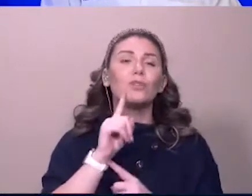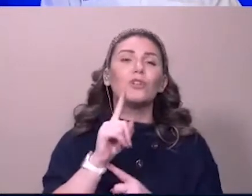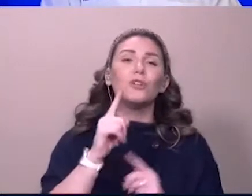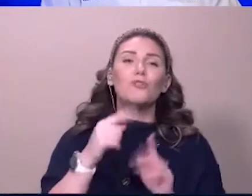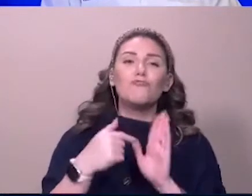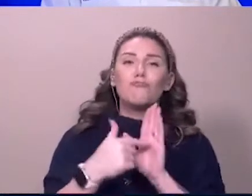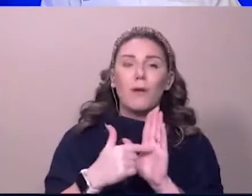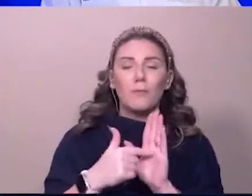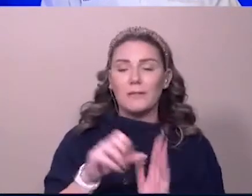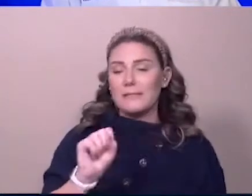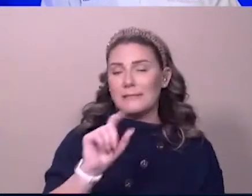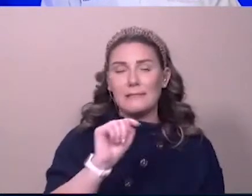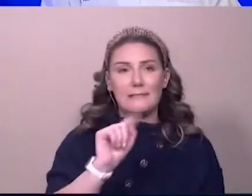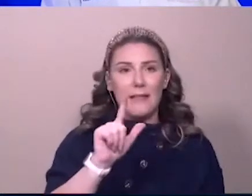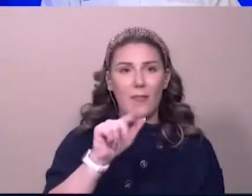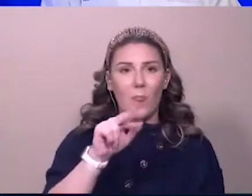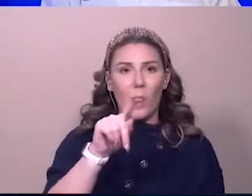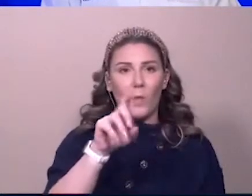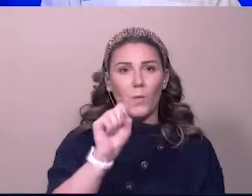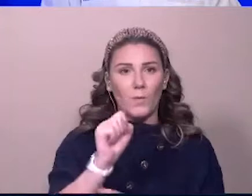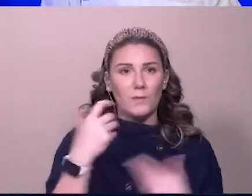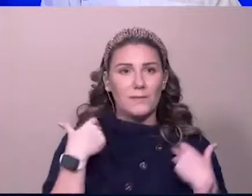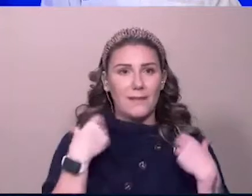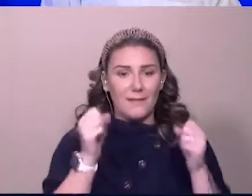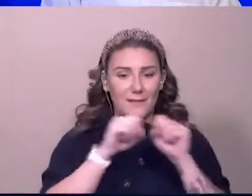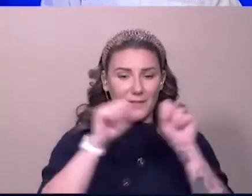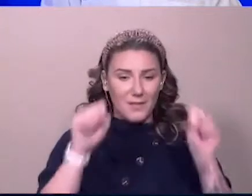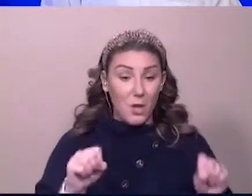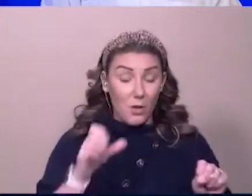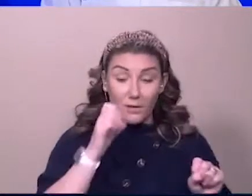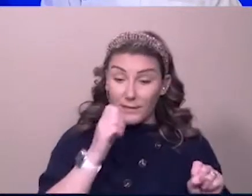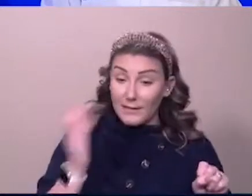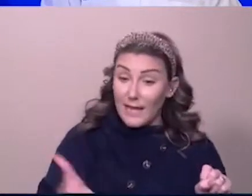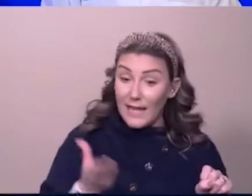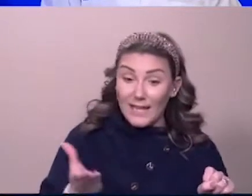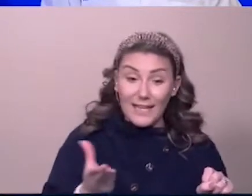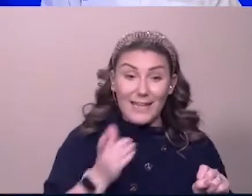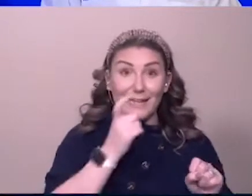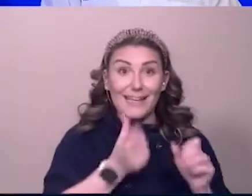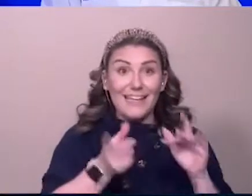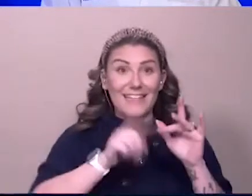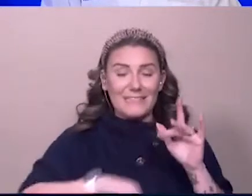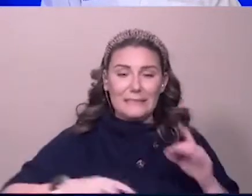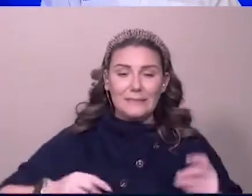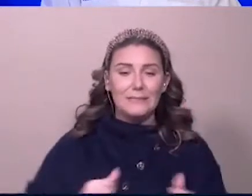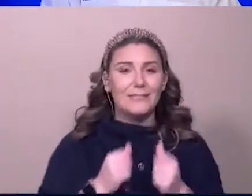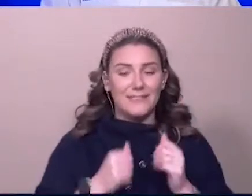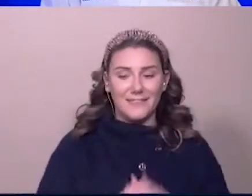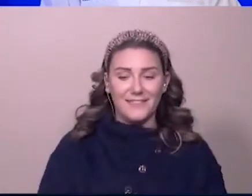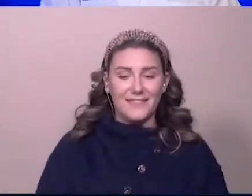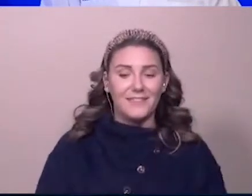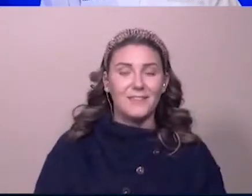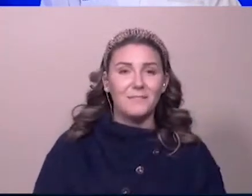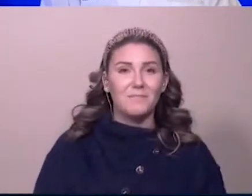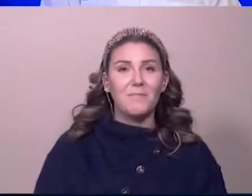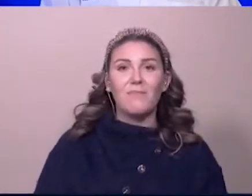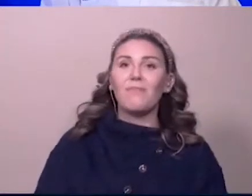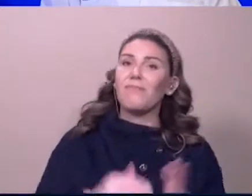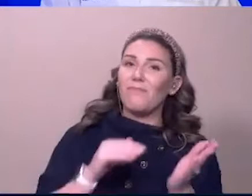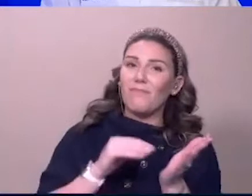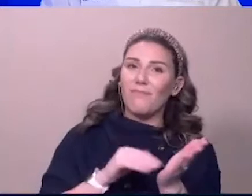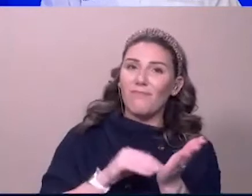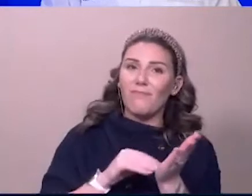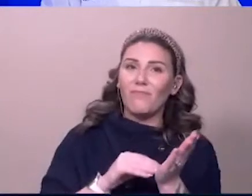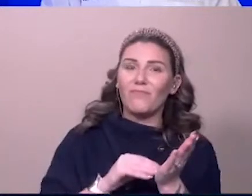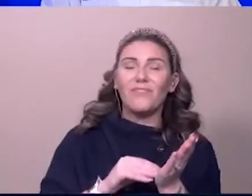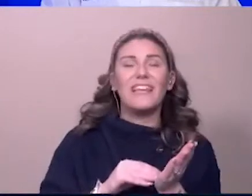today. Okay, well, he's not here, so I didn't skip over him. Darn it. All right. Dr. Jennifer Scripture is an